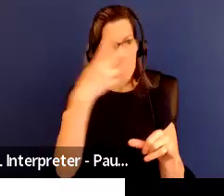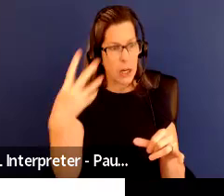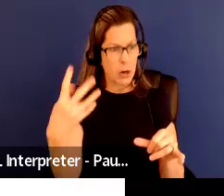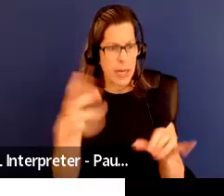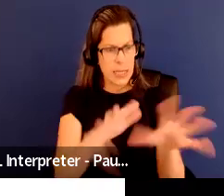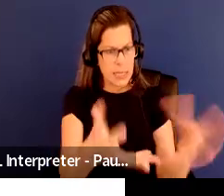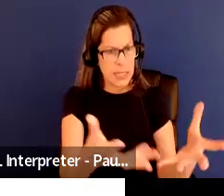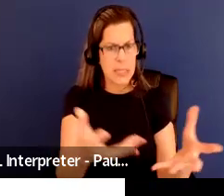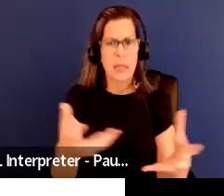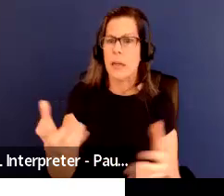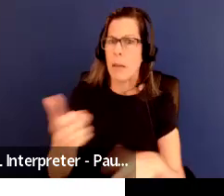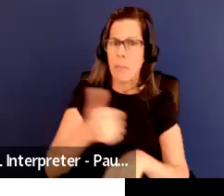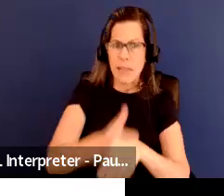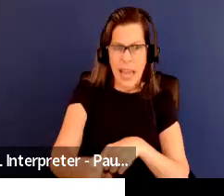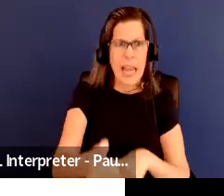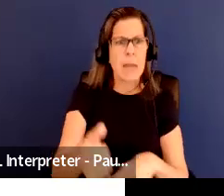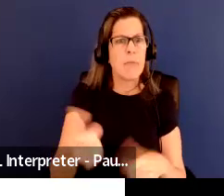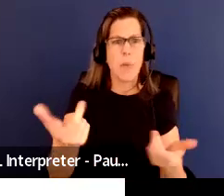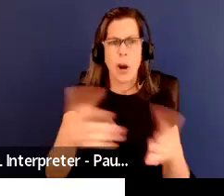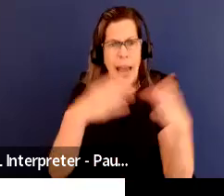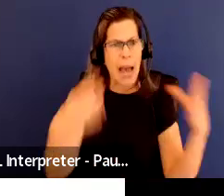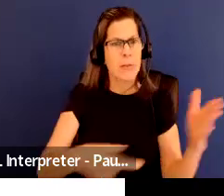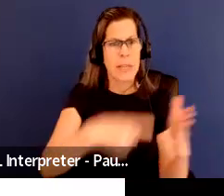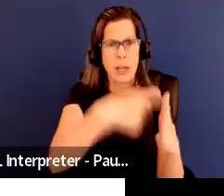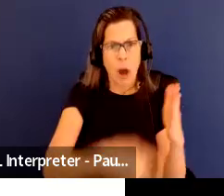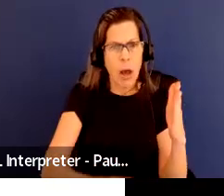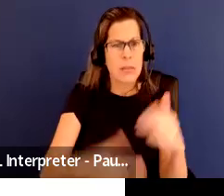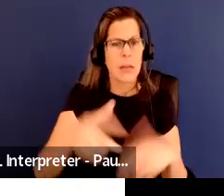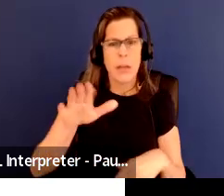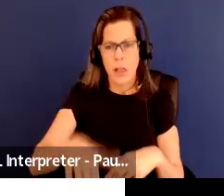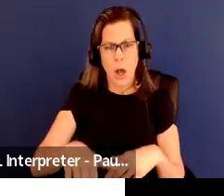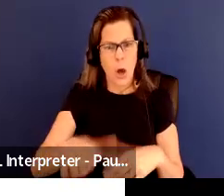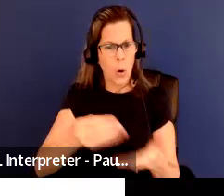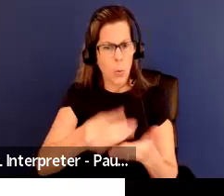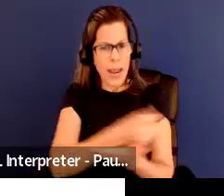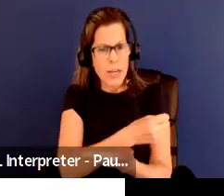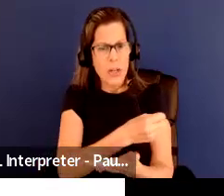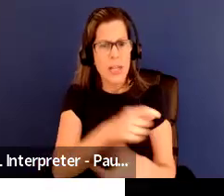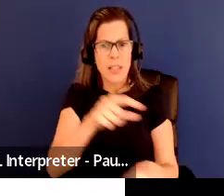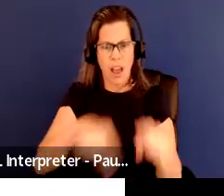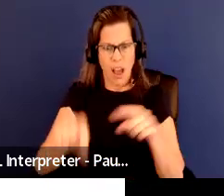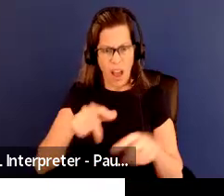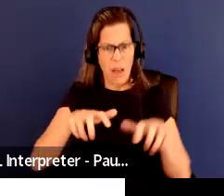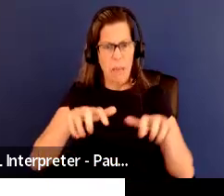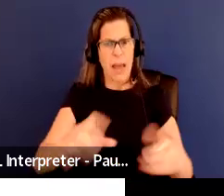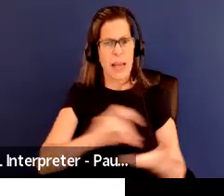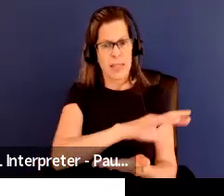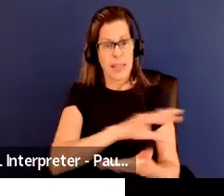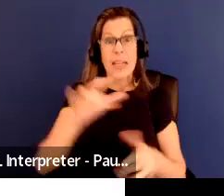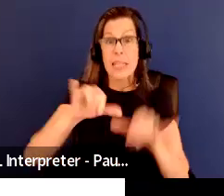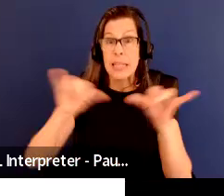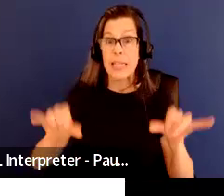taking our jobs, and low wages, back to the very first mass deportation. And now what do we see? A system with no due